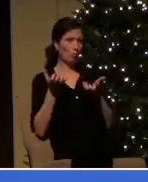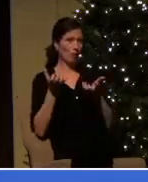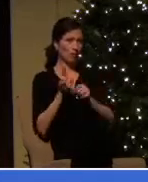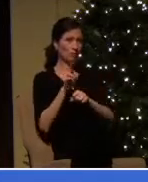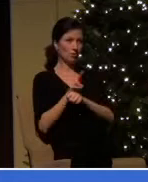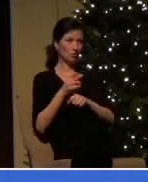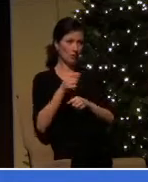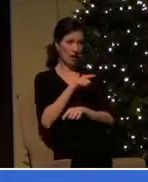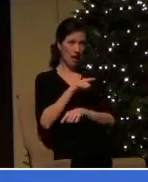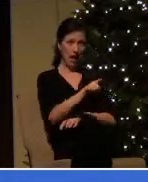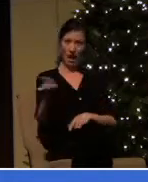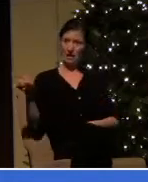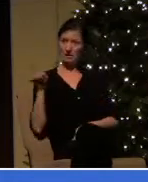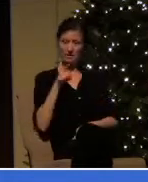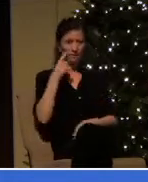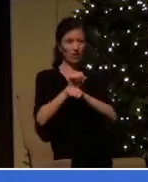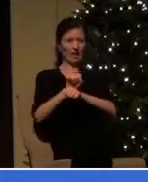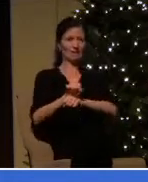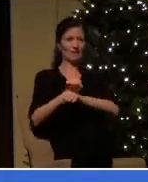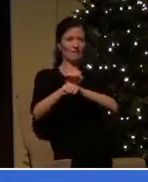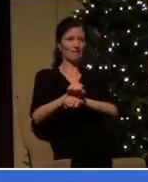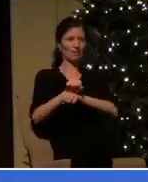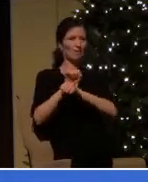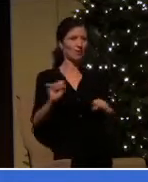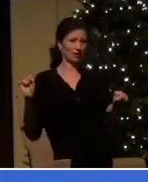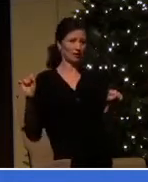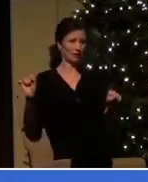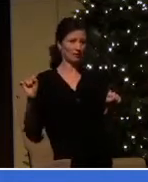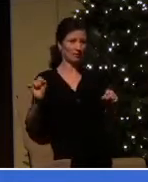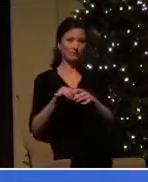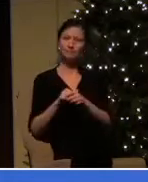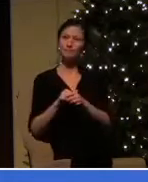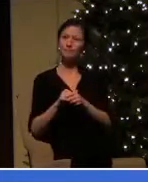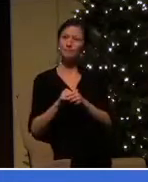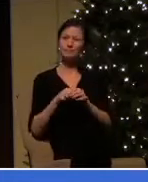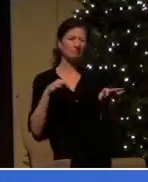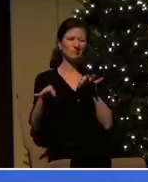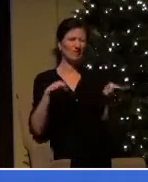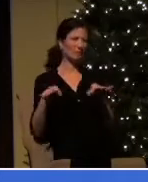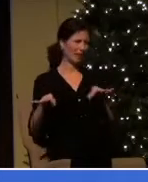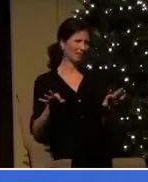in setting captives free. Now, let me explain it this way.